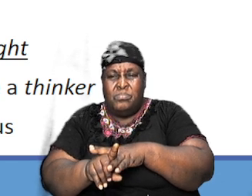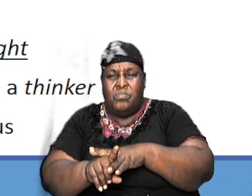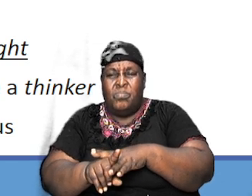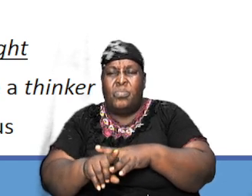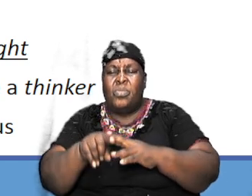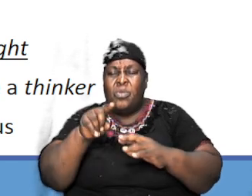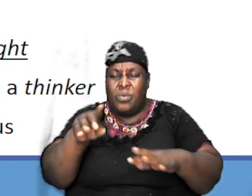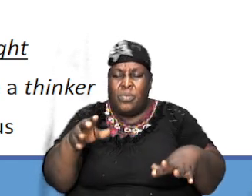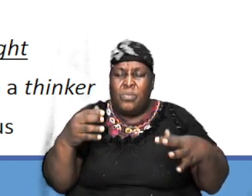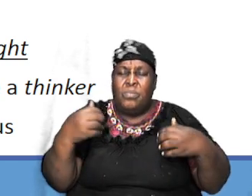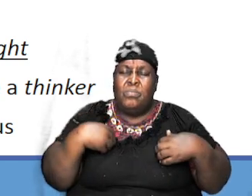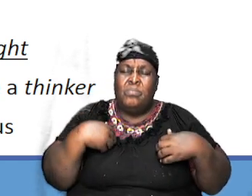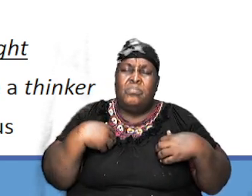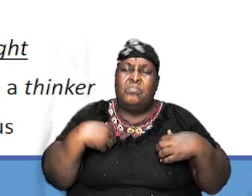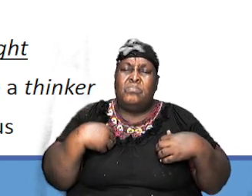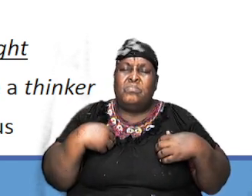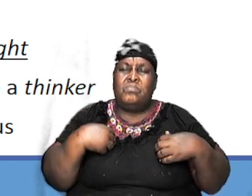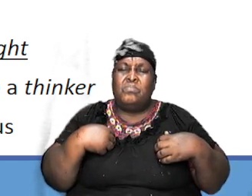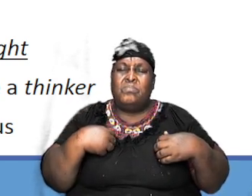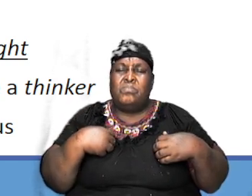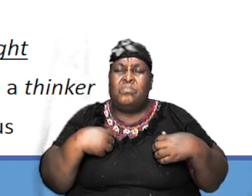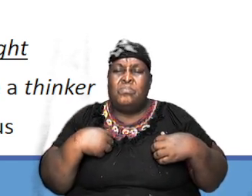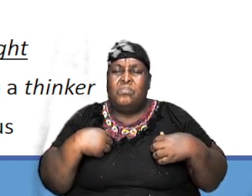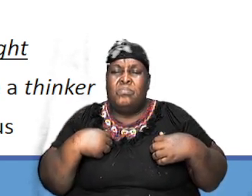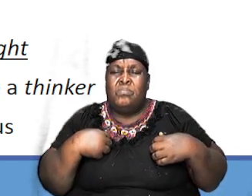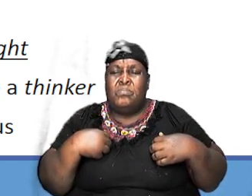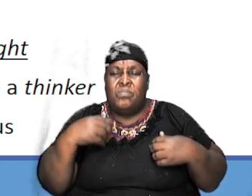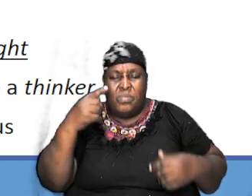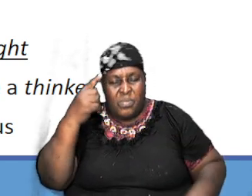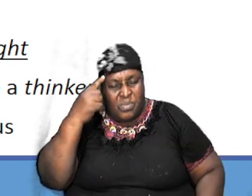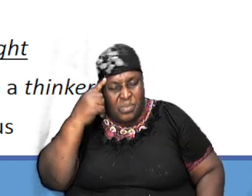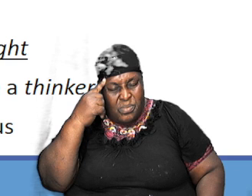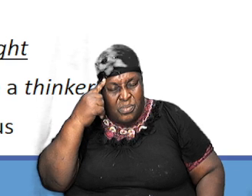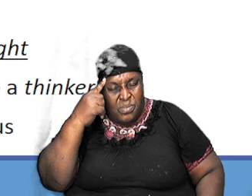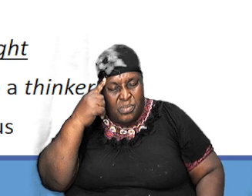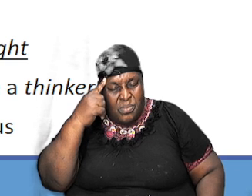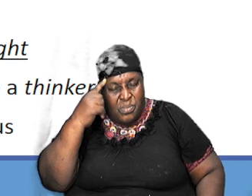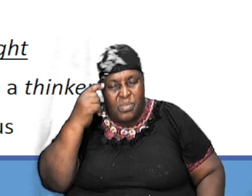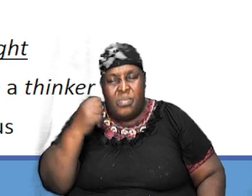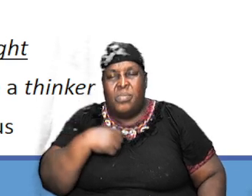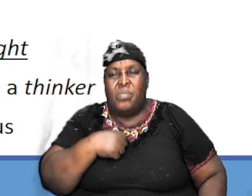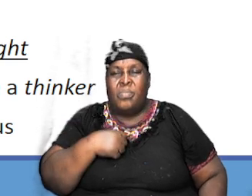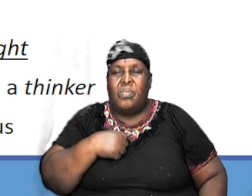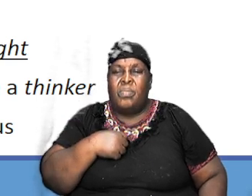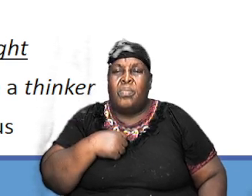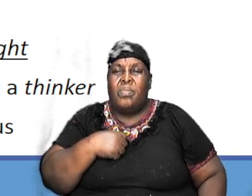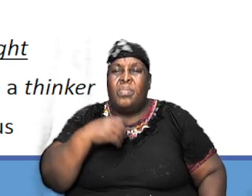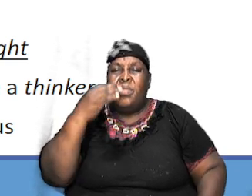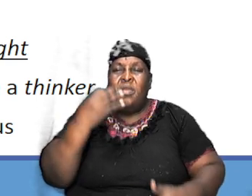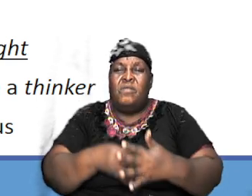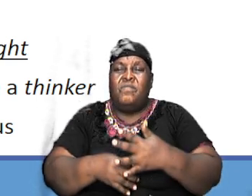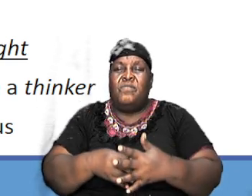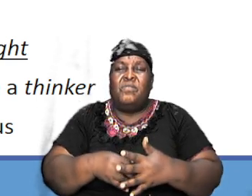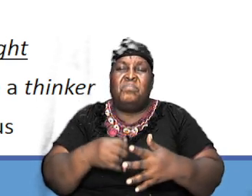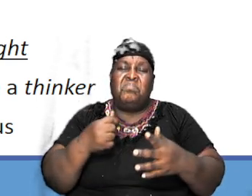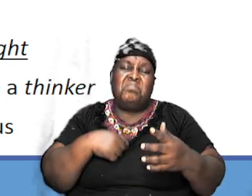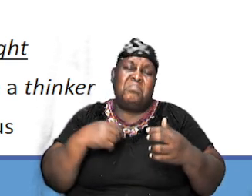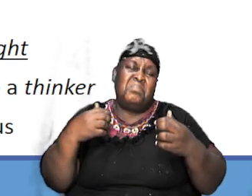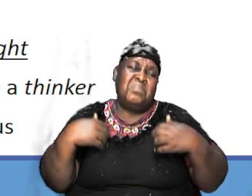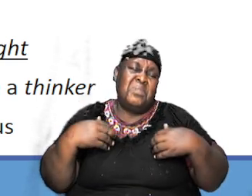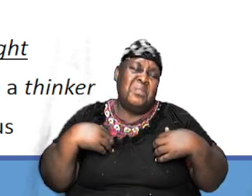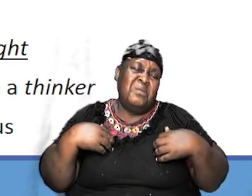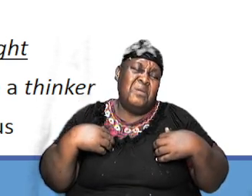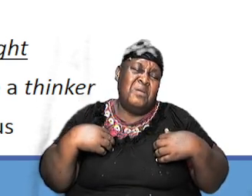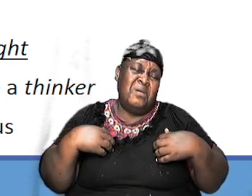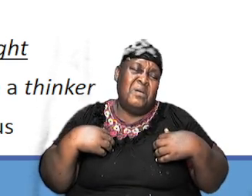you have to have a thought. So before I can have a vehicle, before